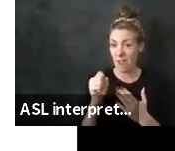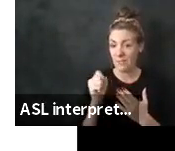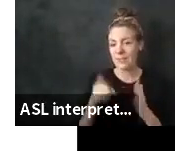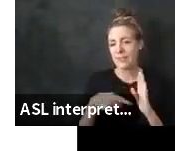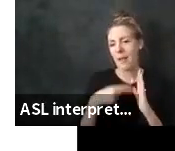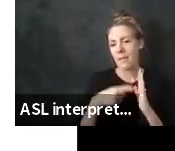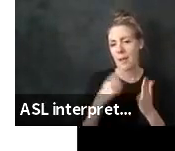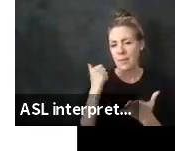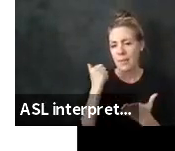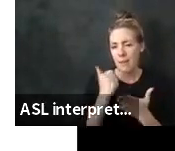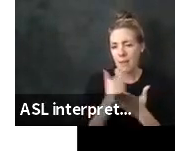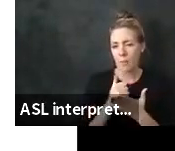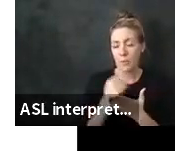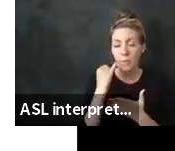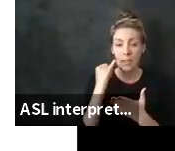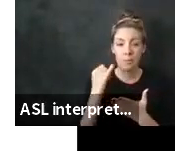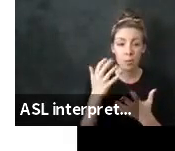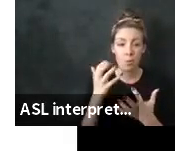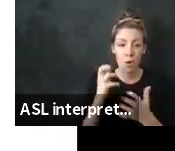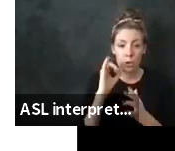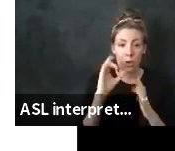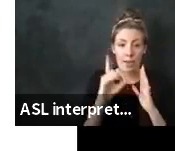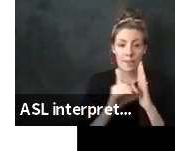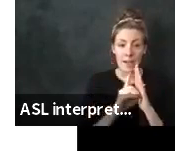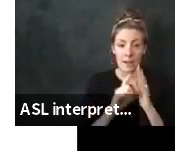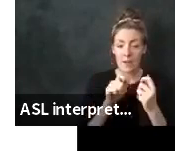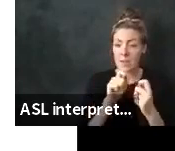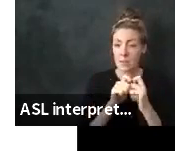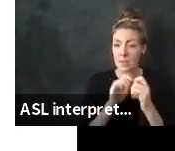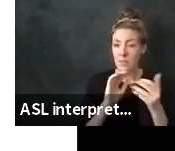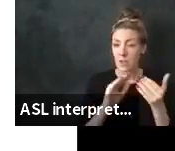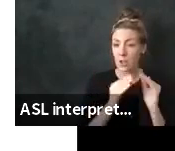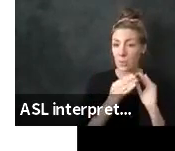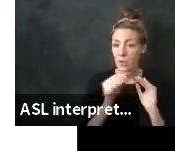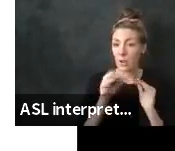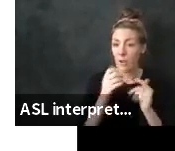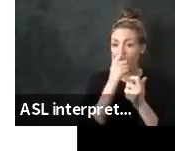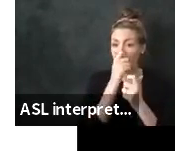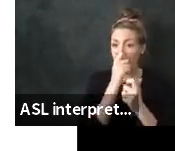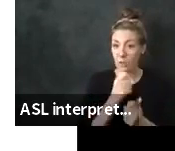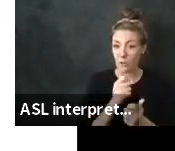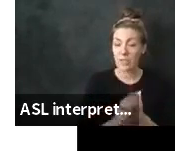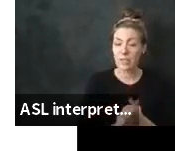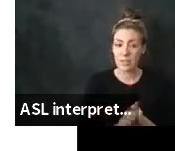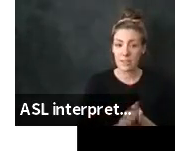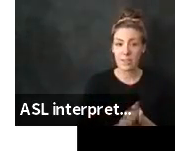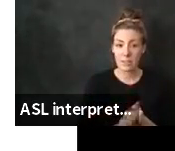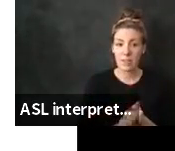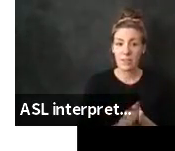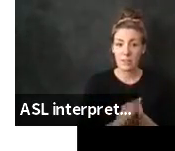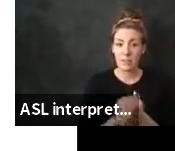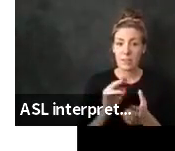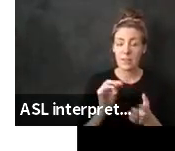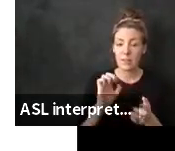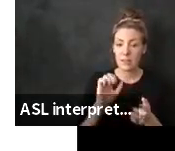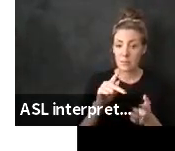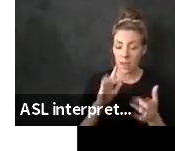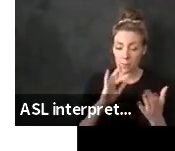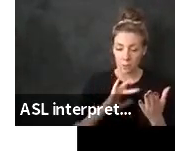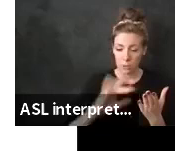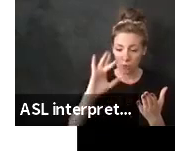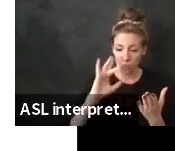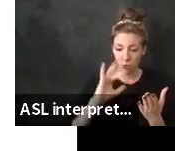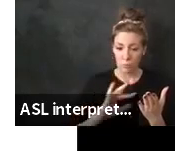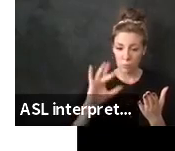sometimes this is helpful if you're trying to identify a particular community of interest. So it's a map where you can scroll through